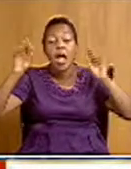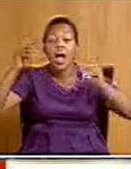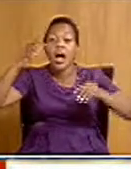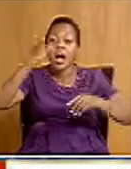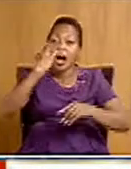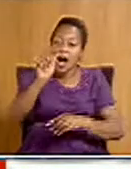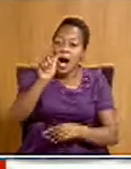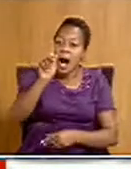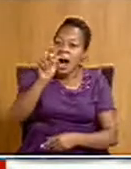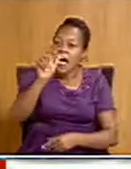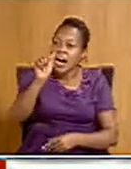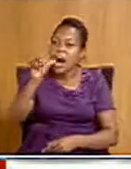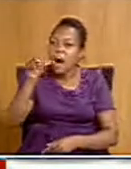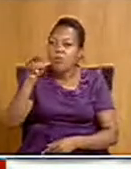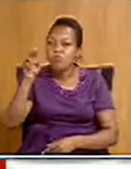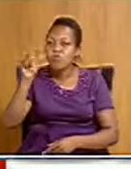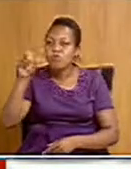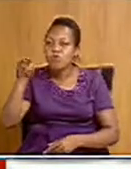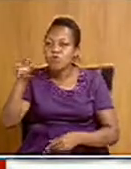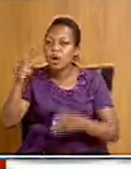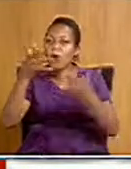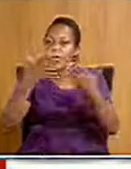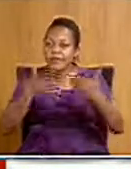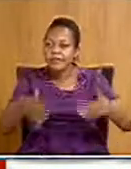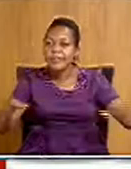Akalulu kagwa bannange.